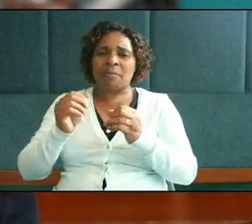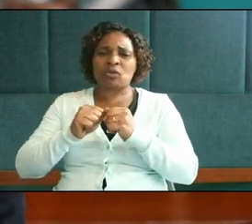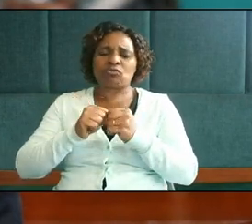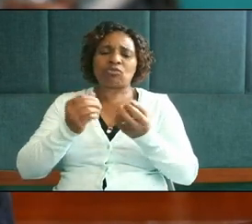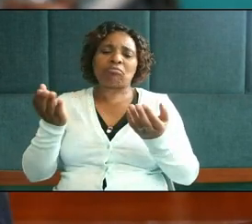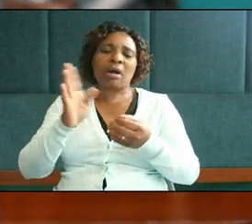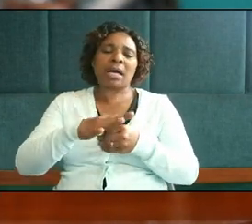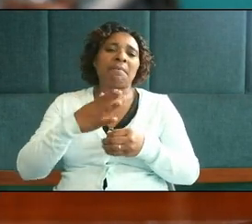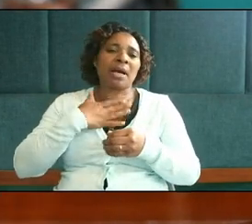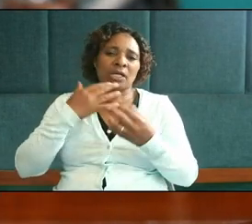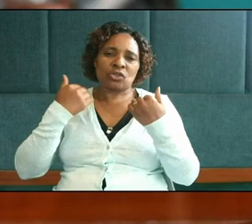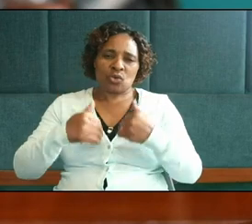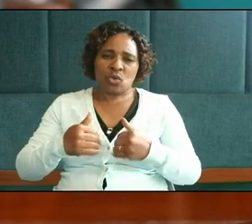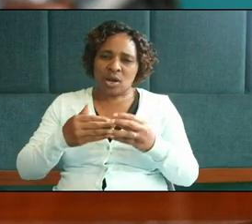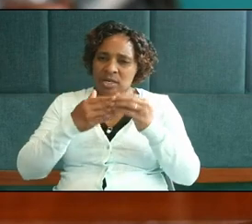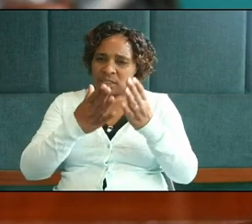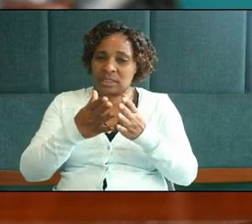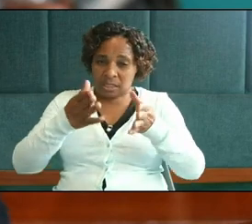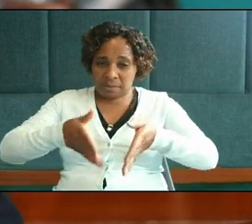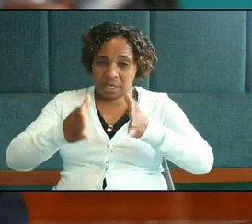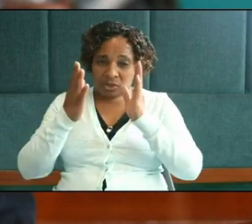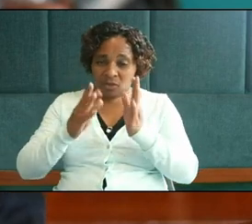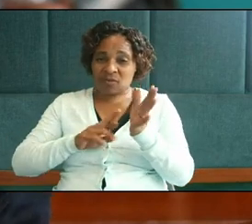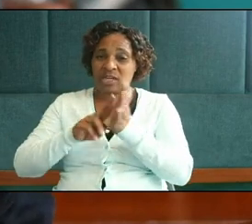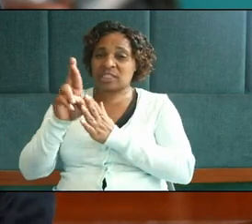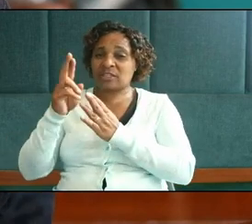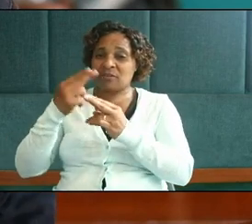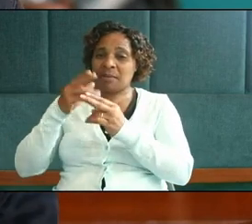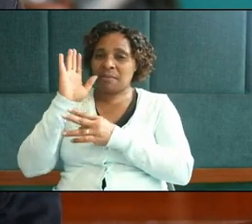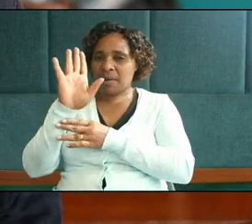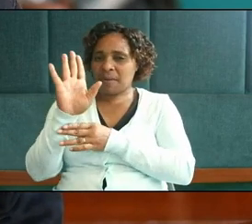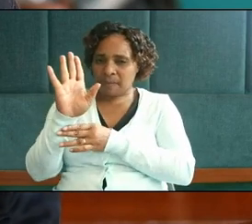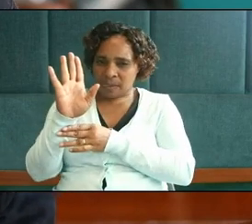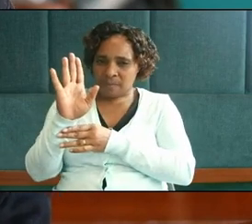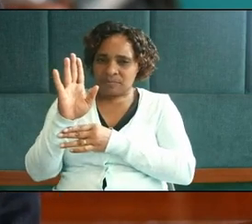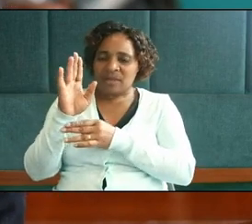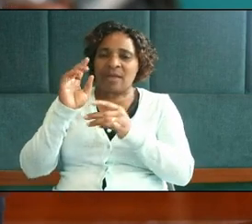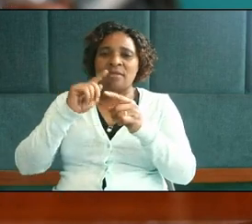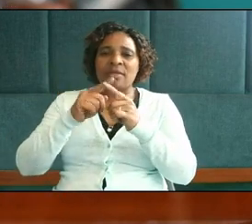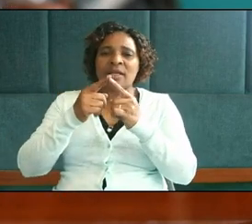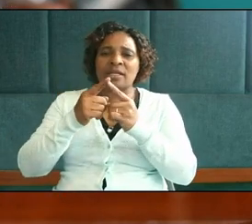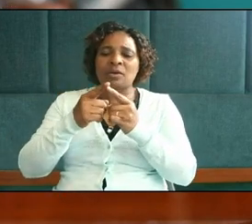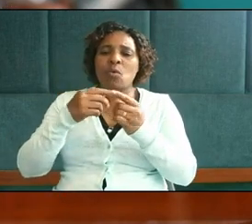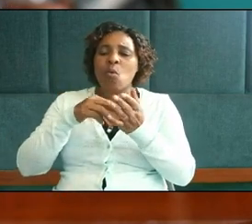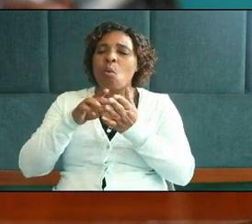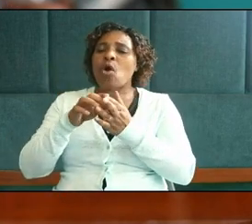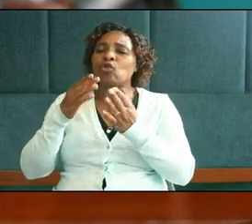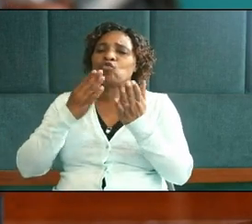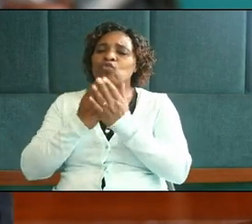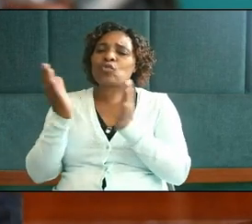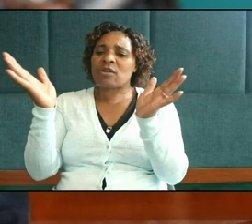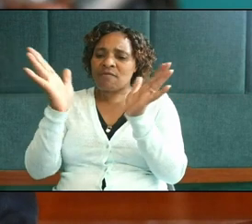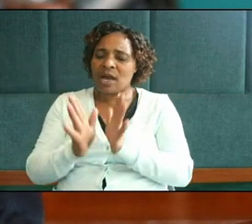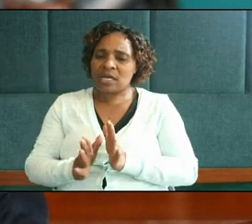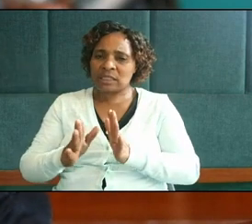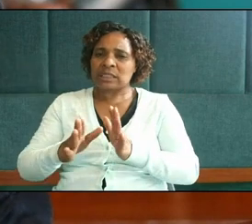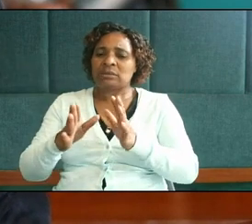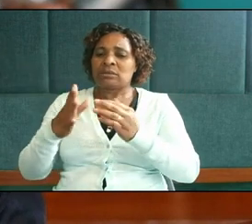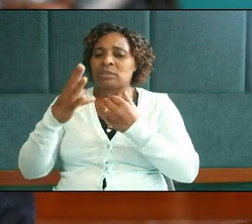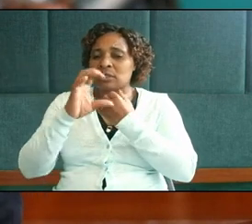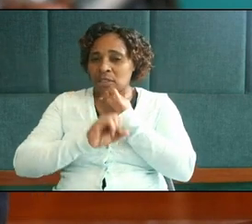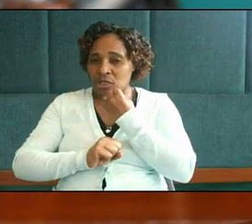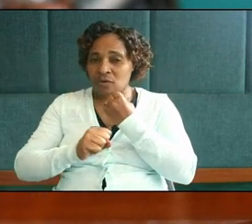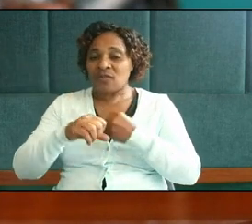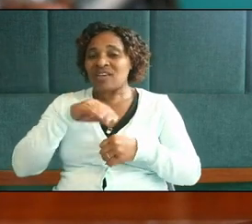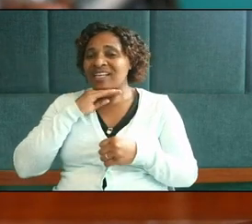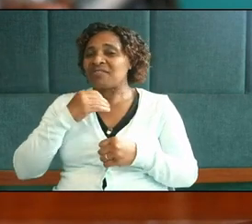soul. He leads me in the path of righteousness for his name's sake. Yea, though I walk through the valley of the shadow of death, I